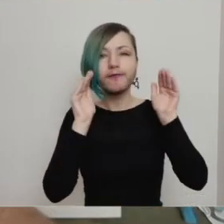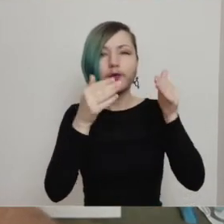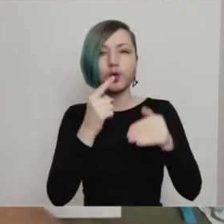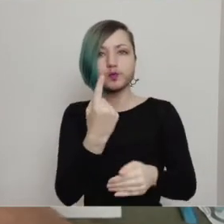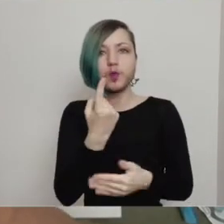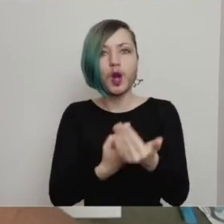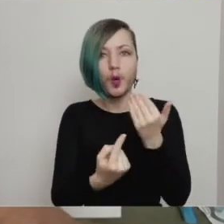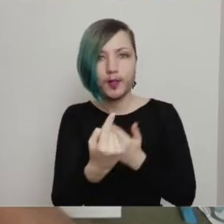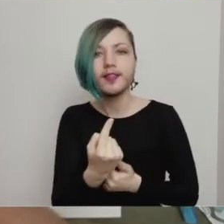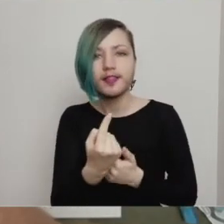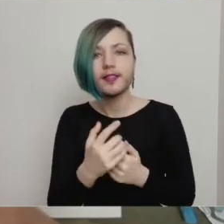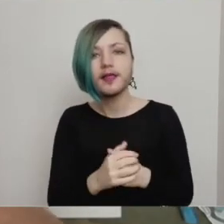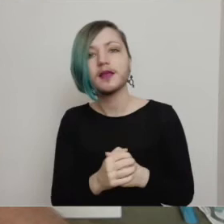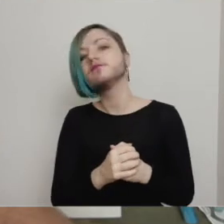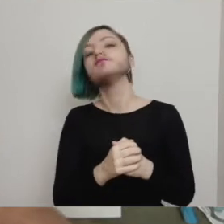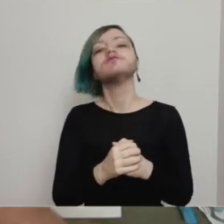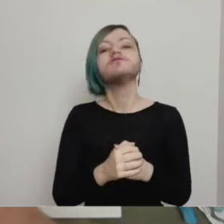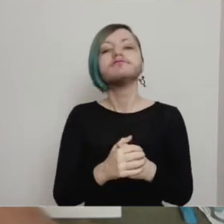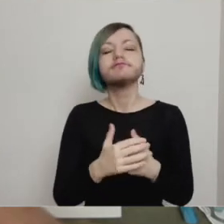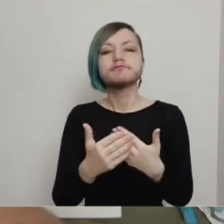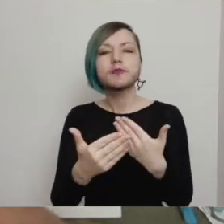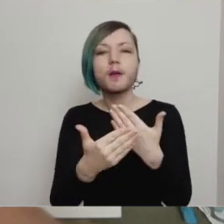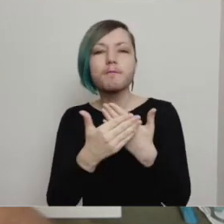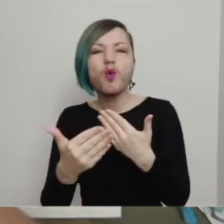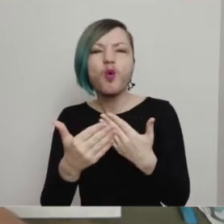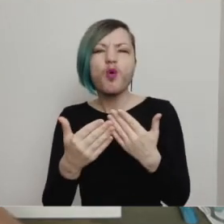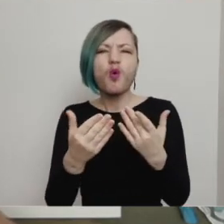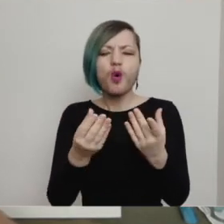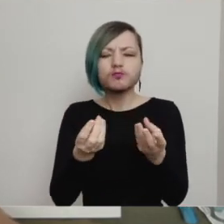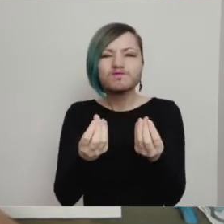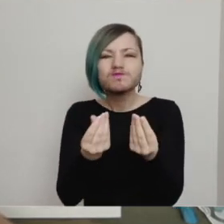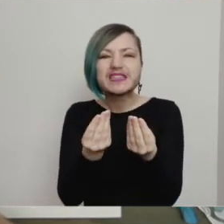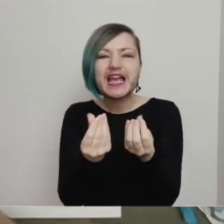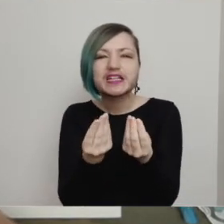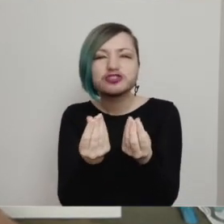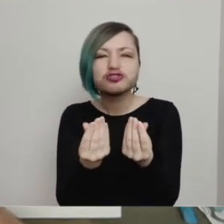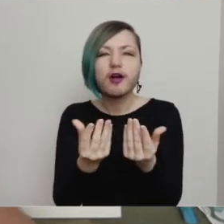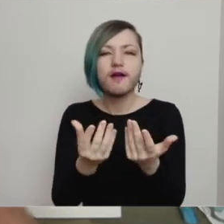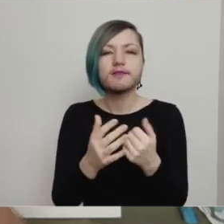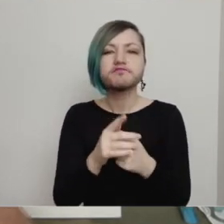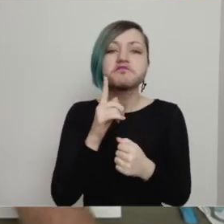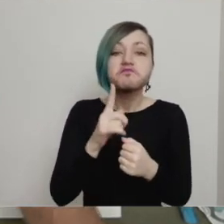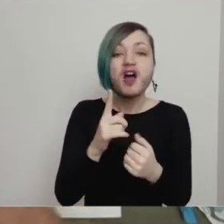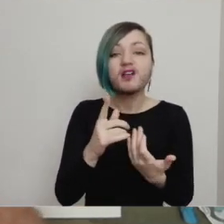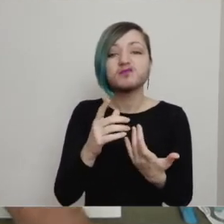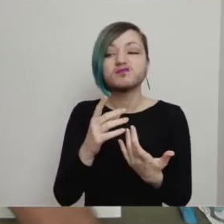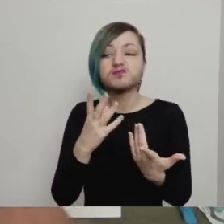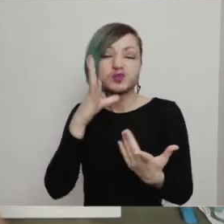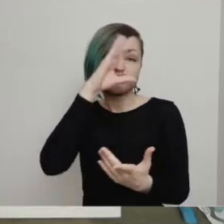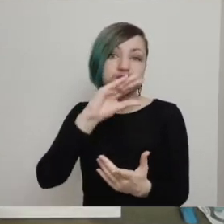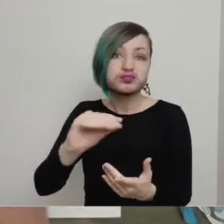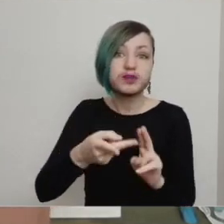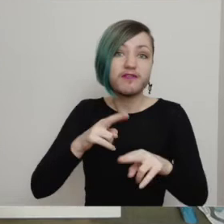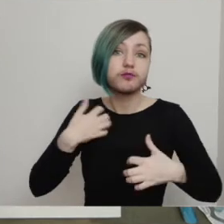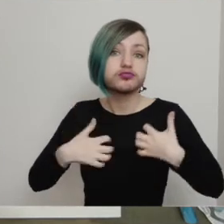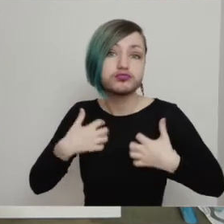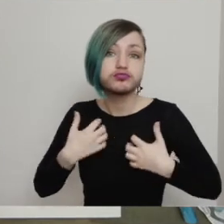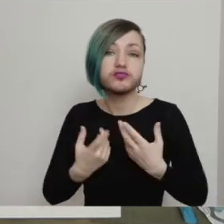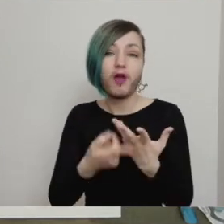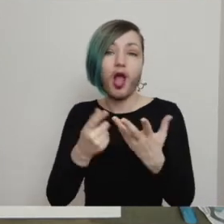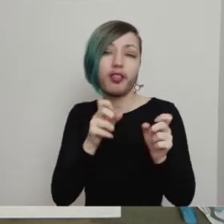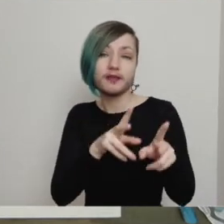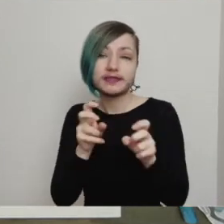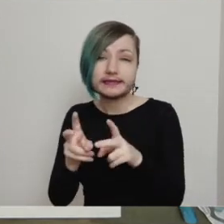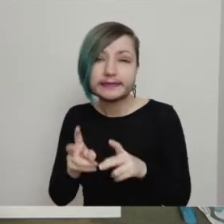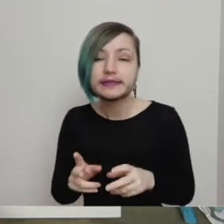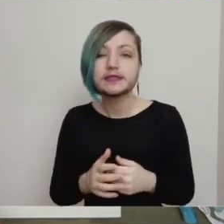where you kind of have this sort of more gritty texture. But just for your reference, if you're interested in these other ones, all I